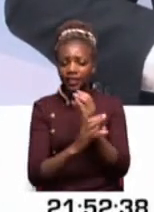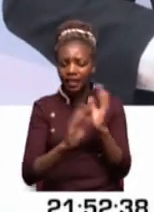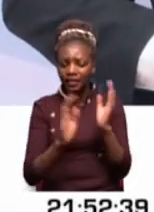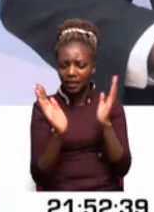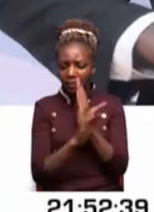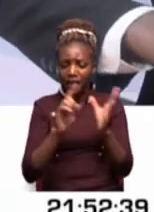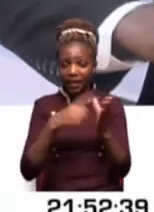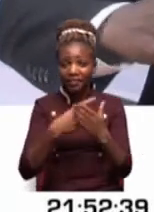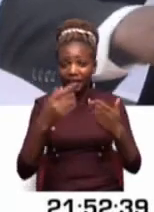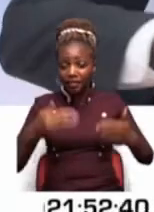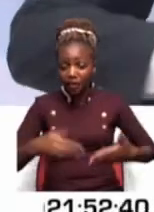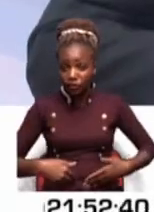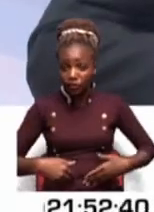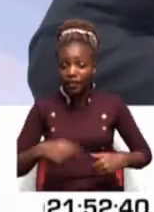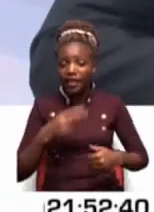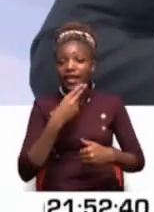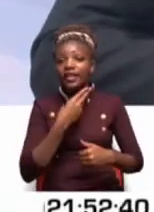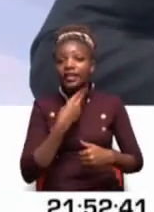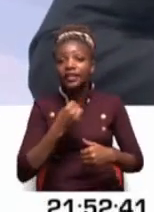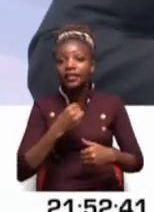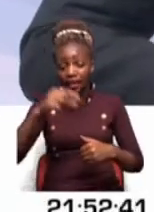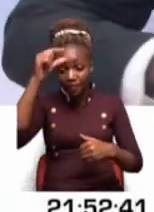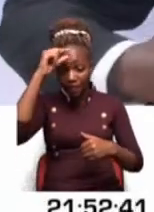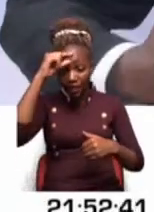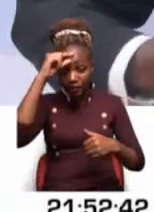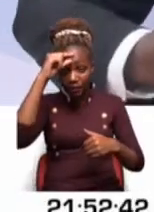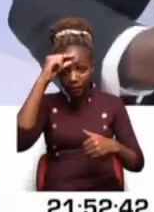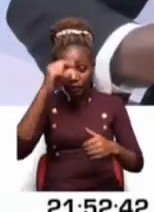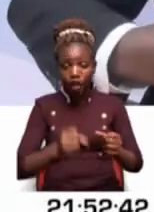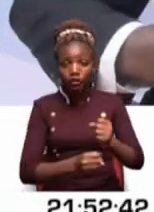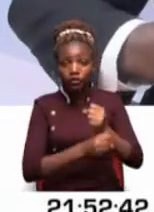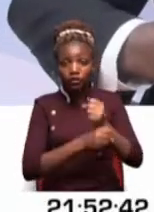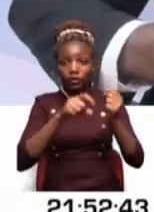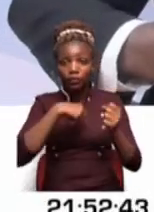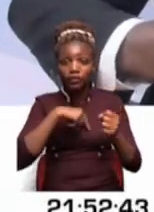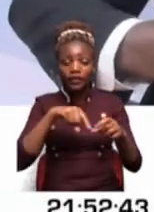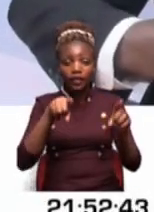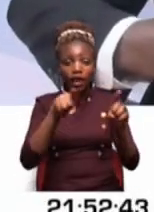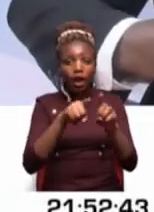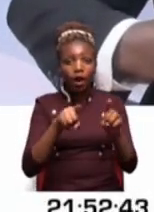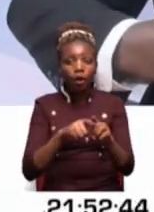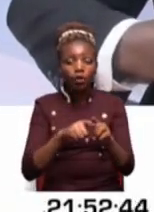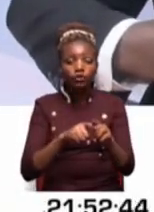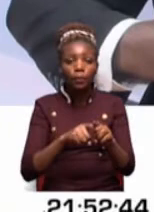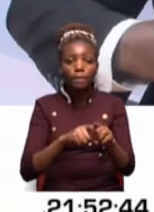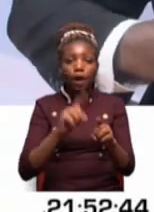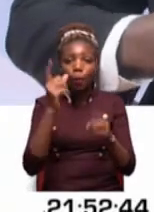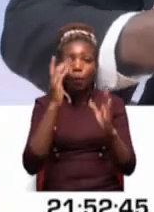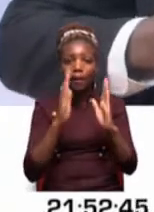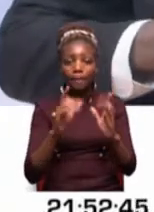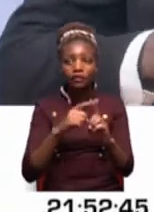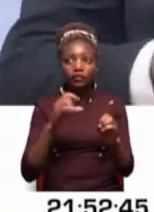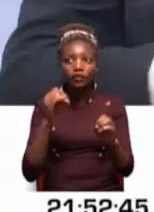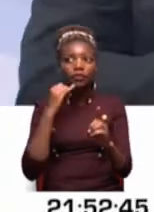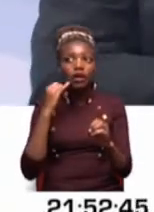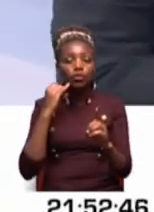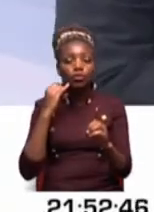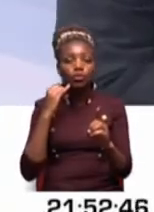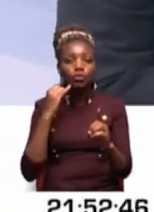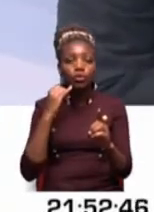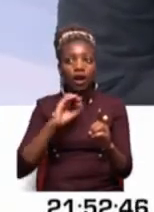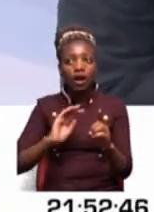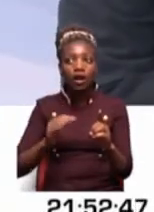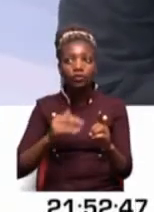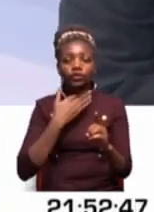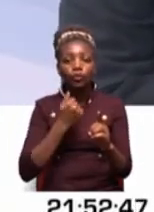need our government to act on our behalf. Hi, I'm Chris from Nakuru. He wants to ask, what